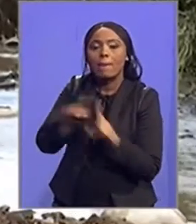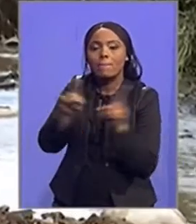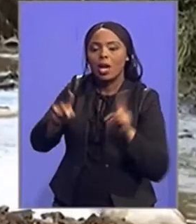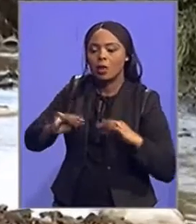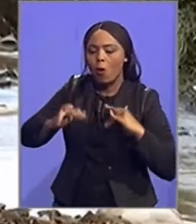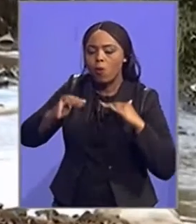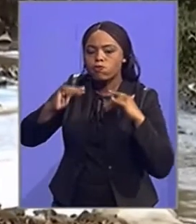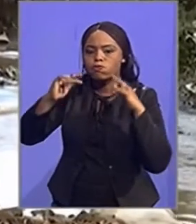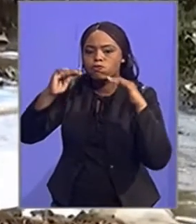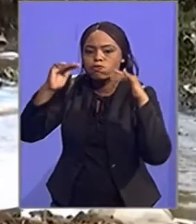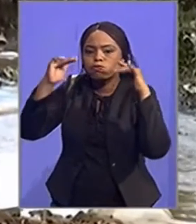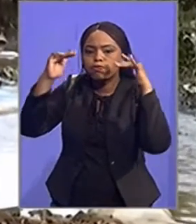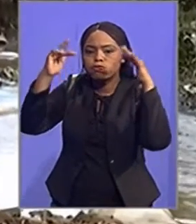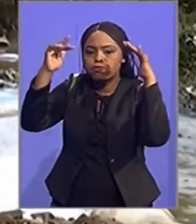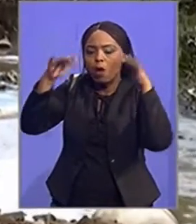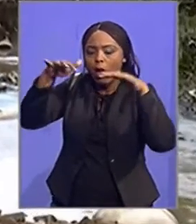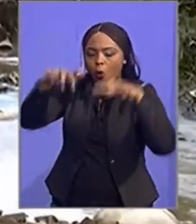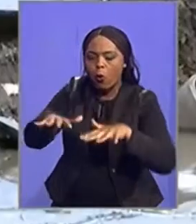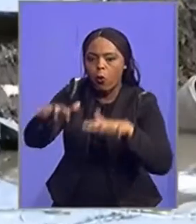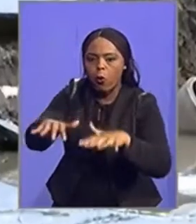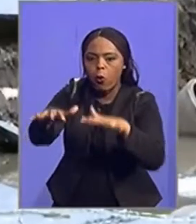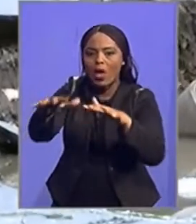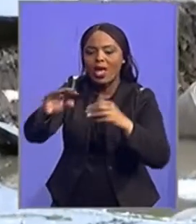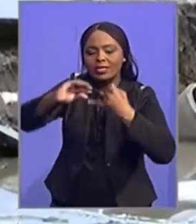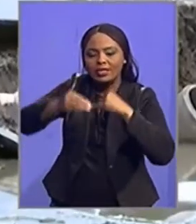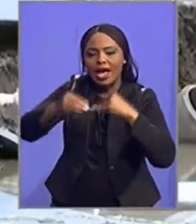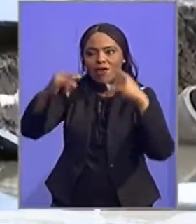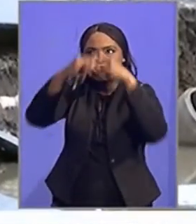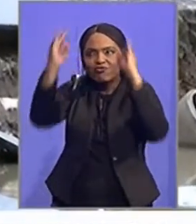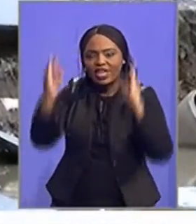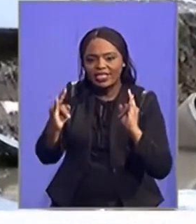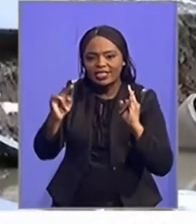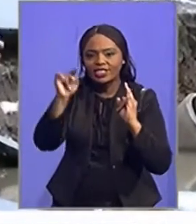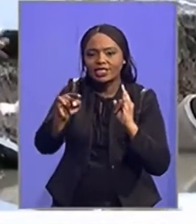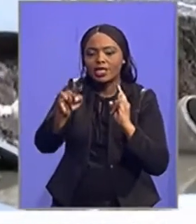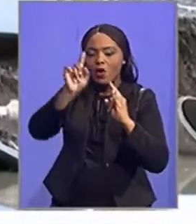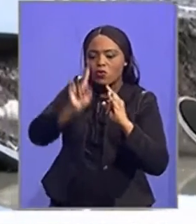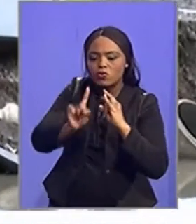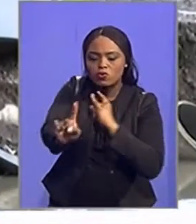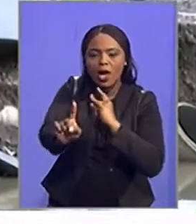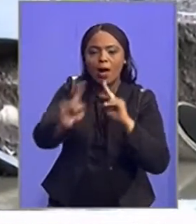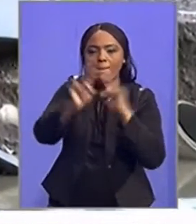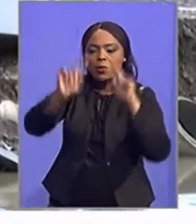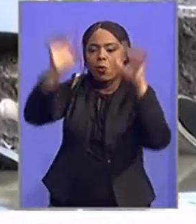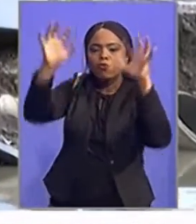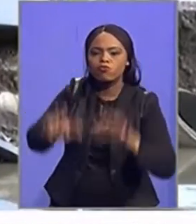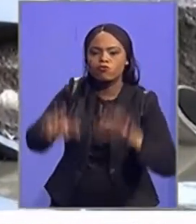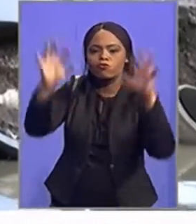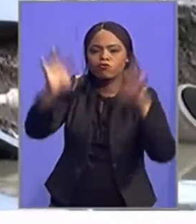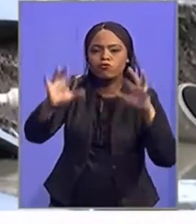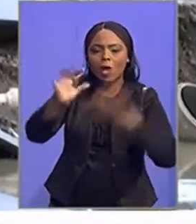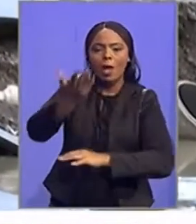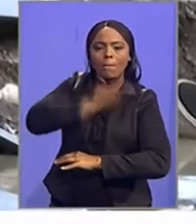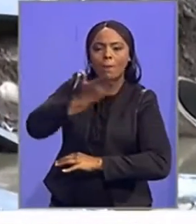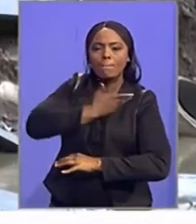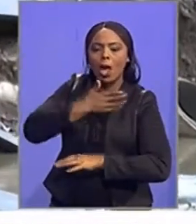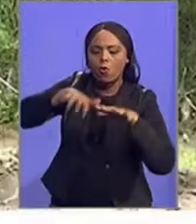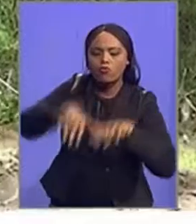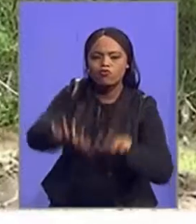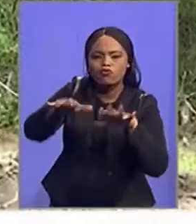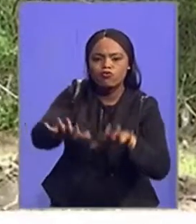feta leporogong e fela maemo a be a bifile, noka e tšhologa ka matla. Koloi ya bona ile ya gogolwa ke